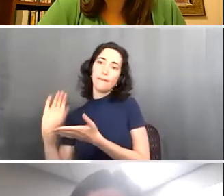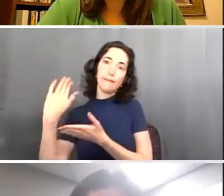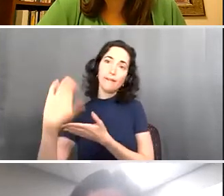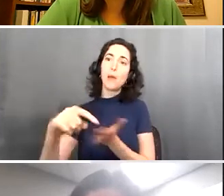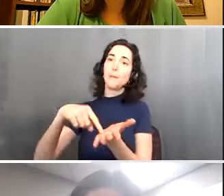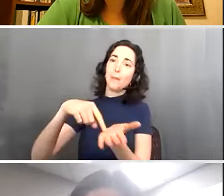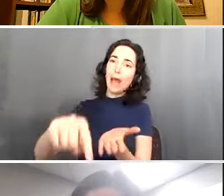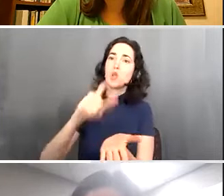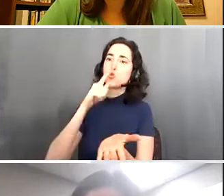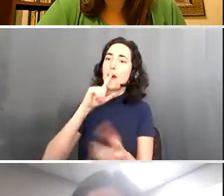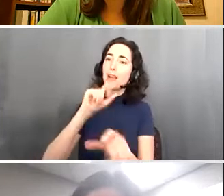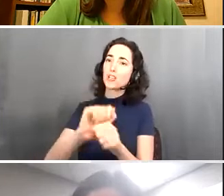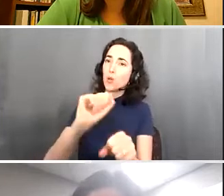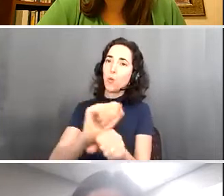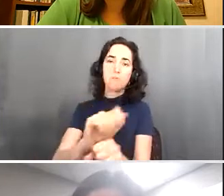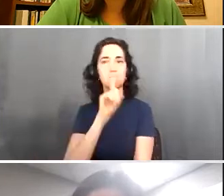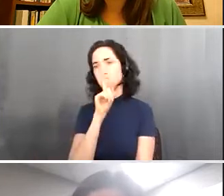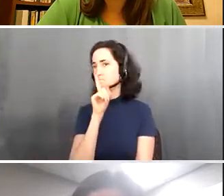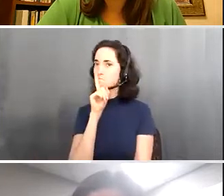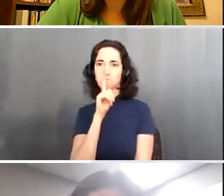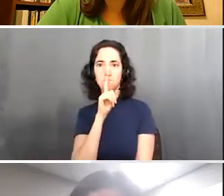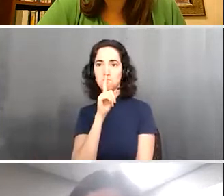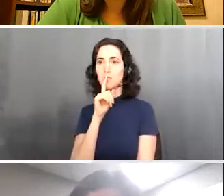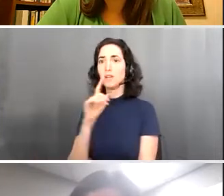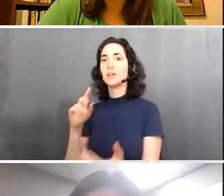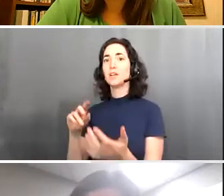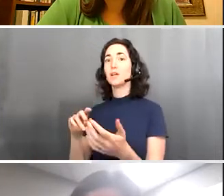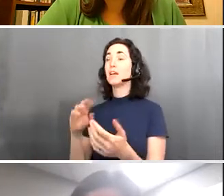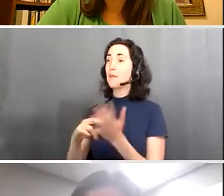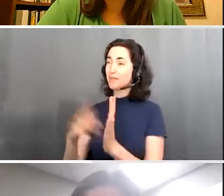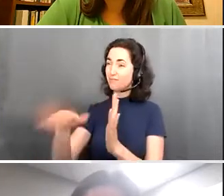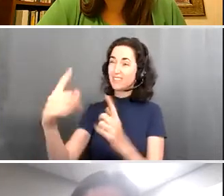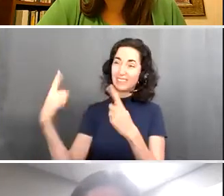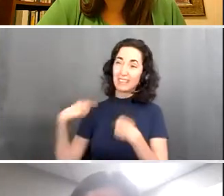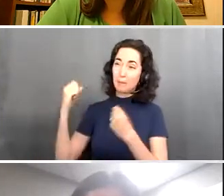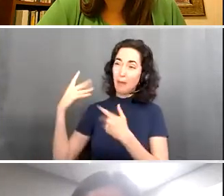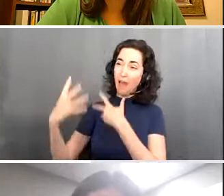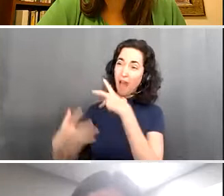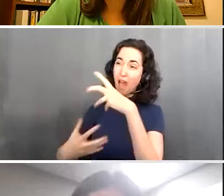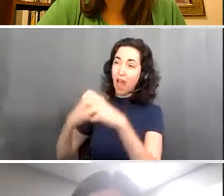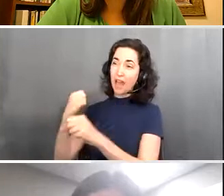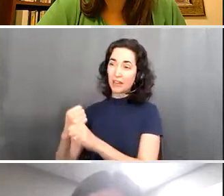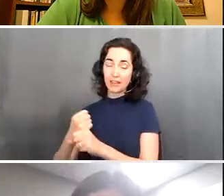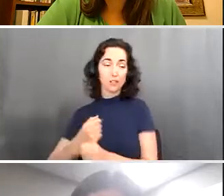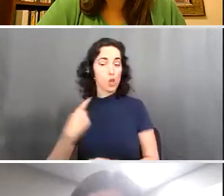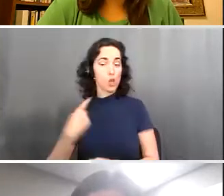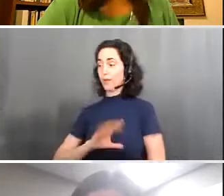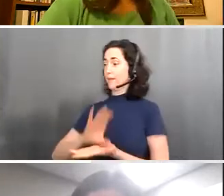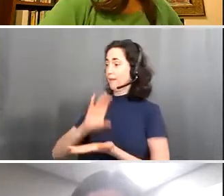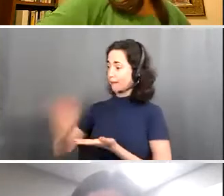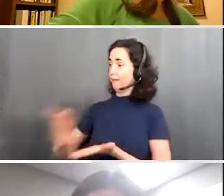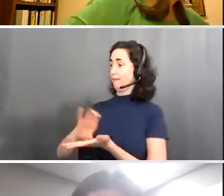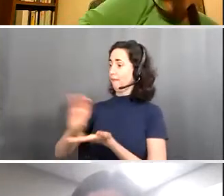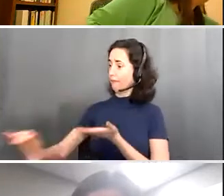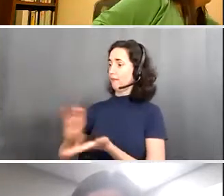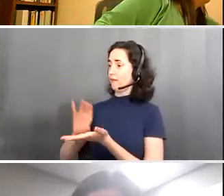the people that actually do the work. And I'm talking about for years, some of our workers